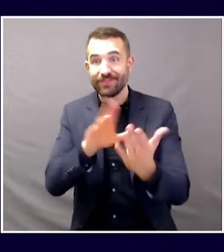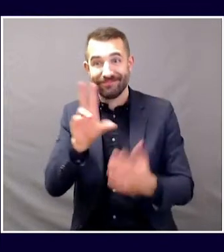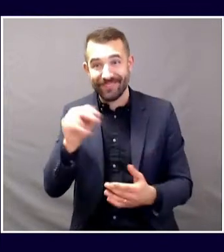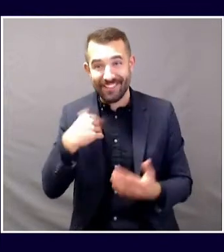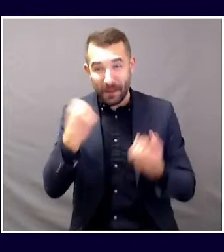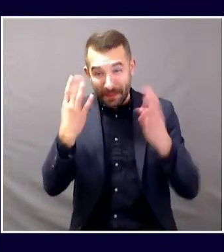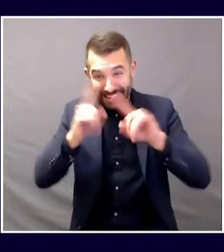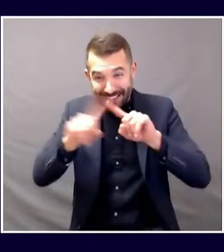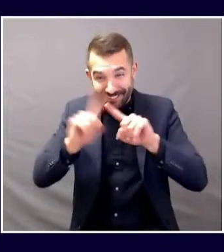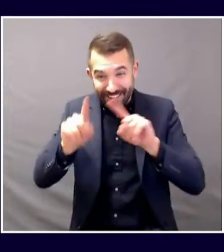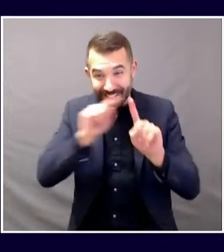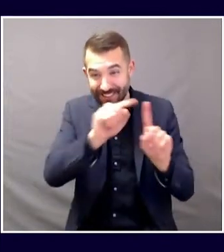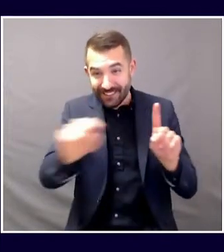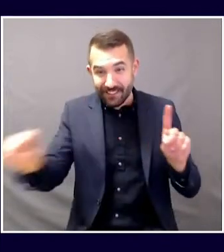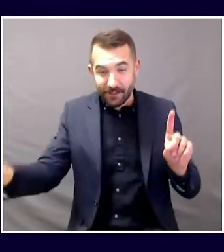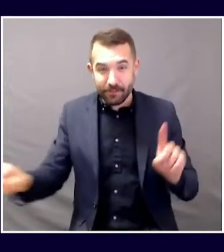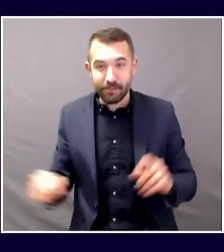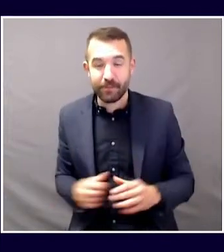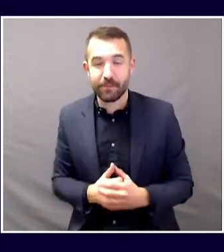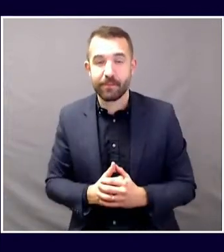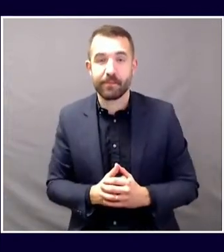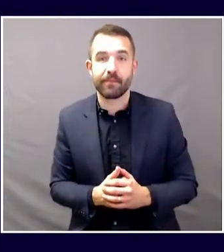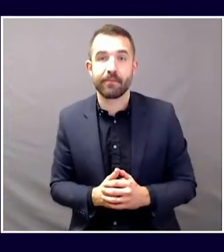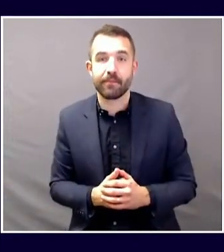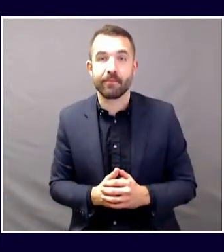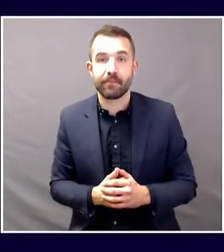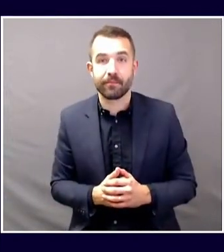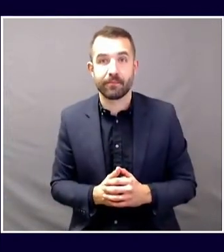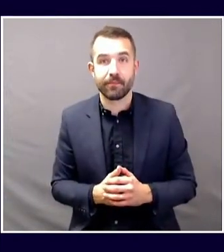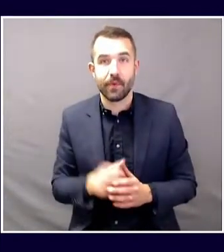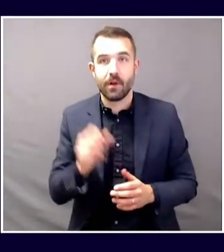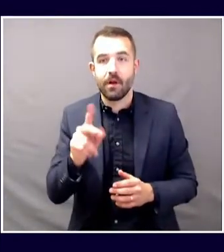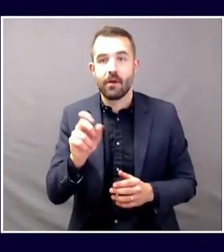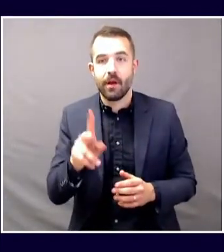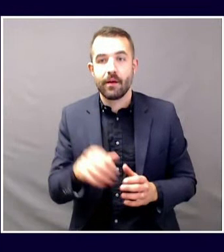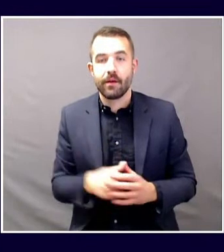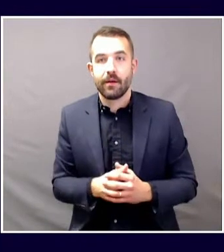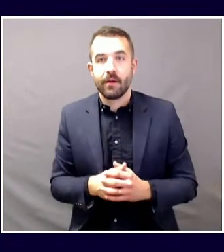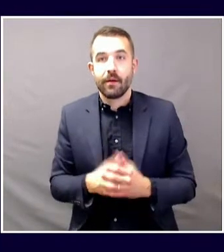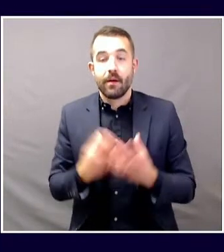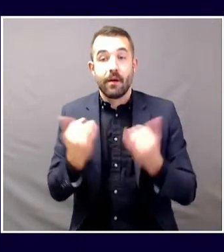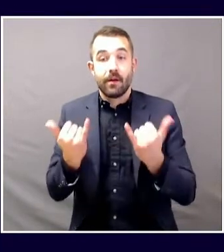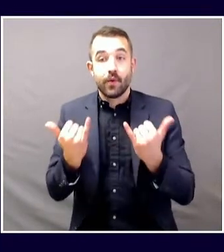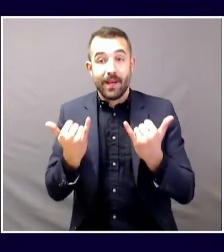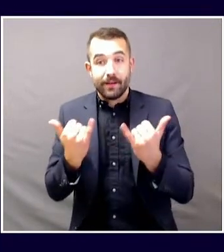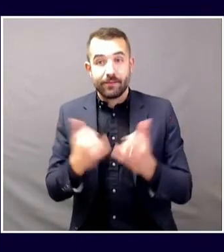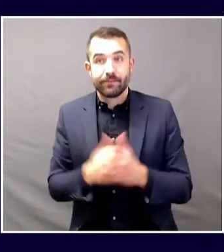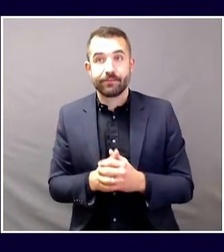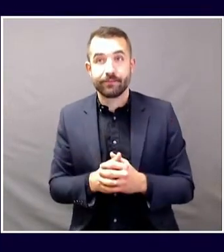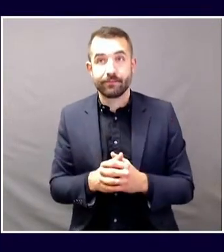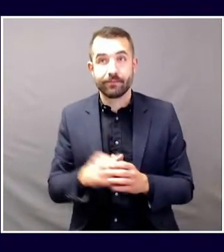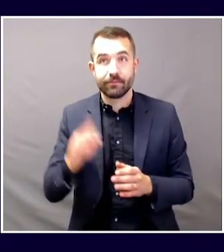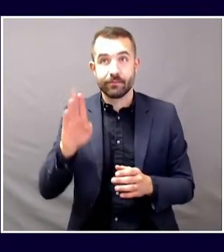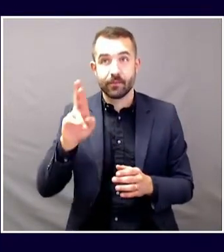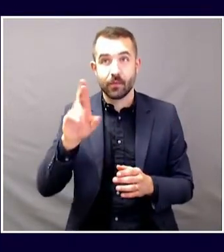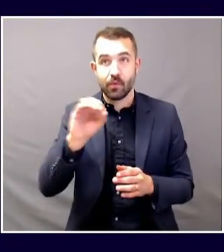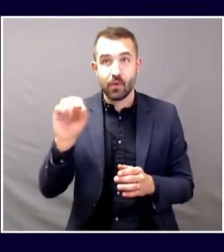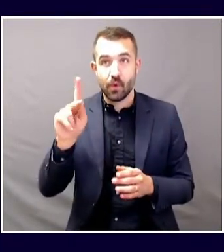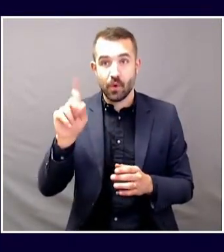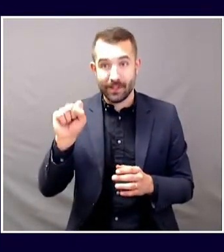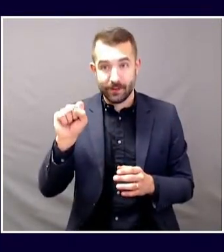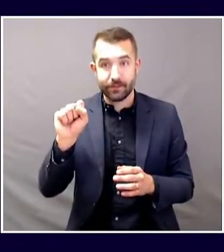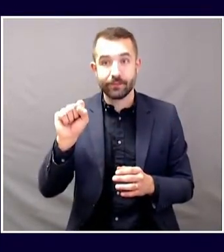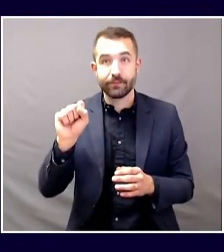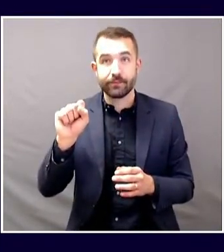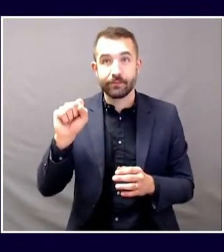channels. Okay, great. And what is the final or latest case count associated with the Brooks Pentecostal outbreak?